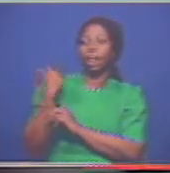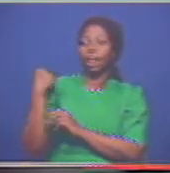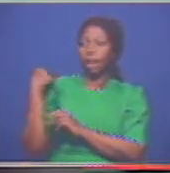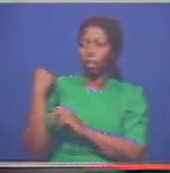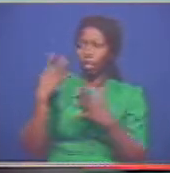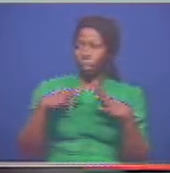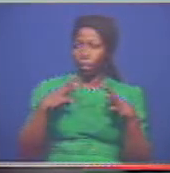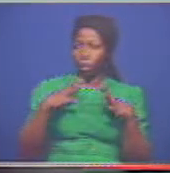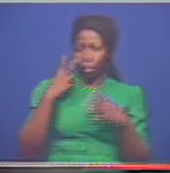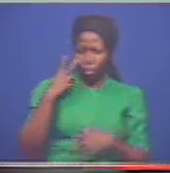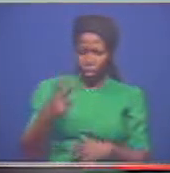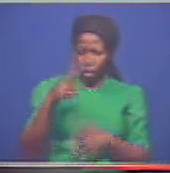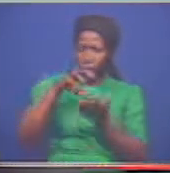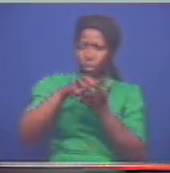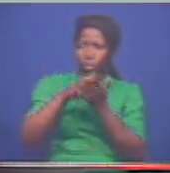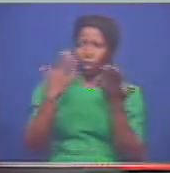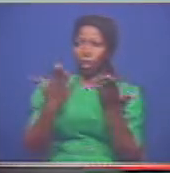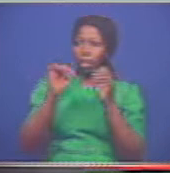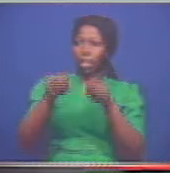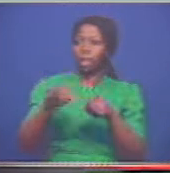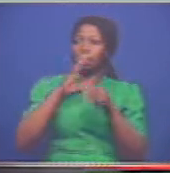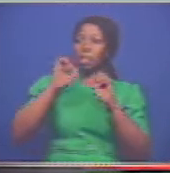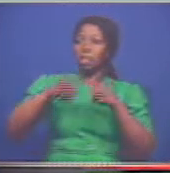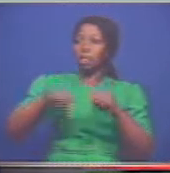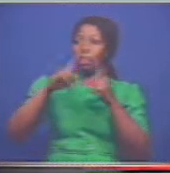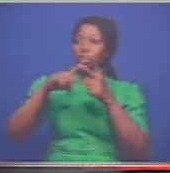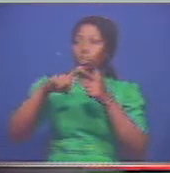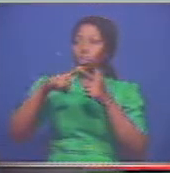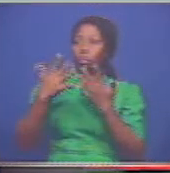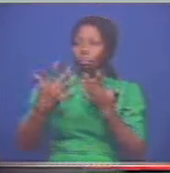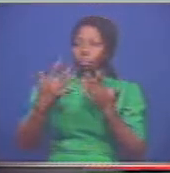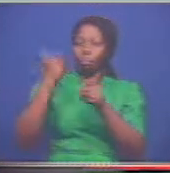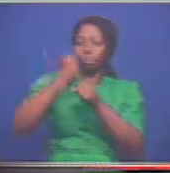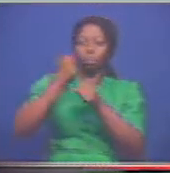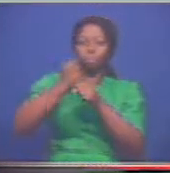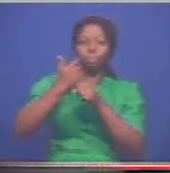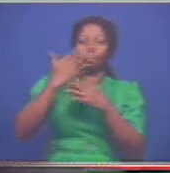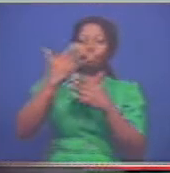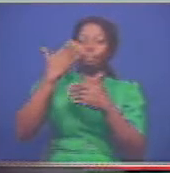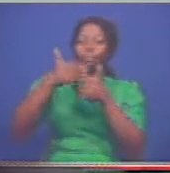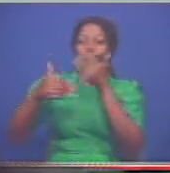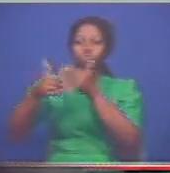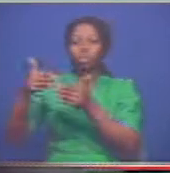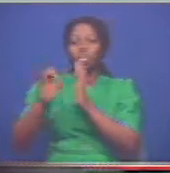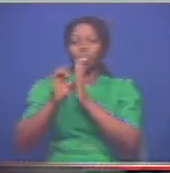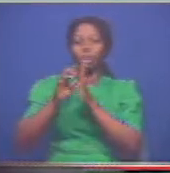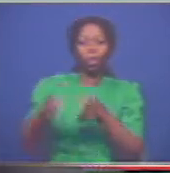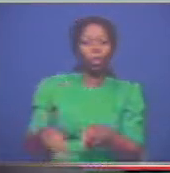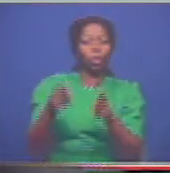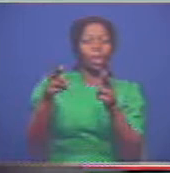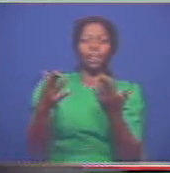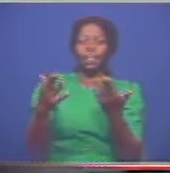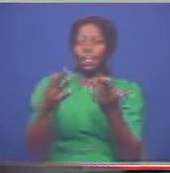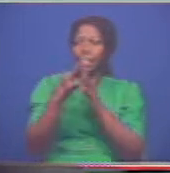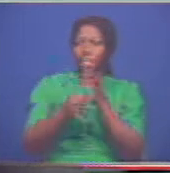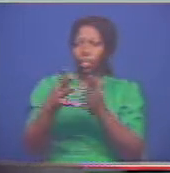And I'm looking at a situation where we can be able to do maybe infrastructure, something like tarmac. See, If you